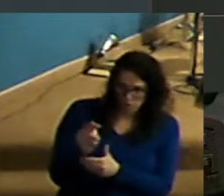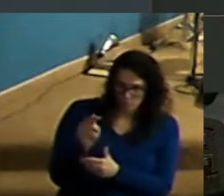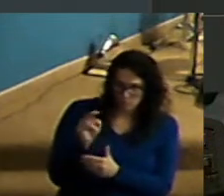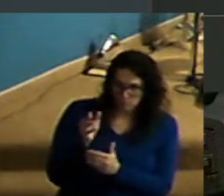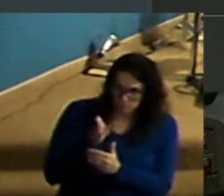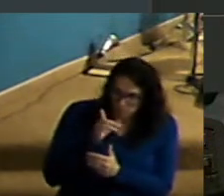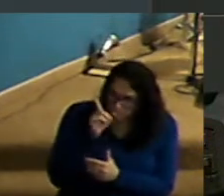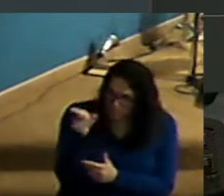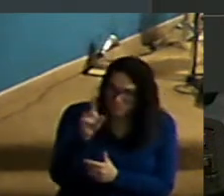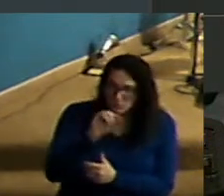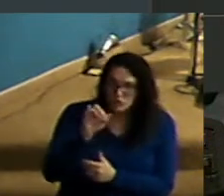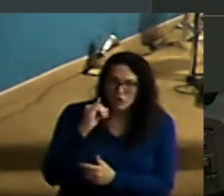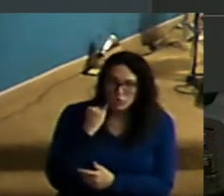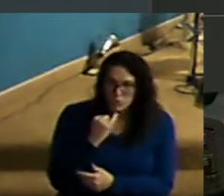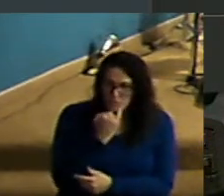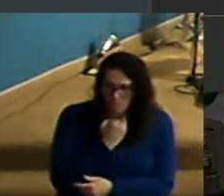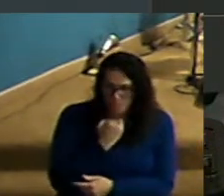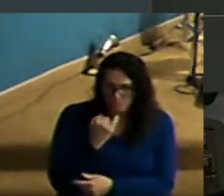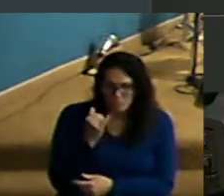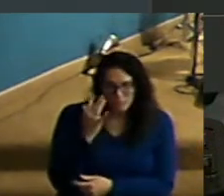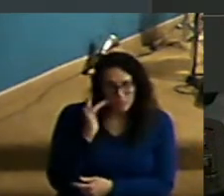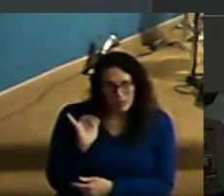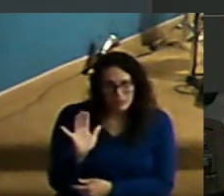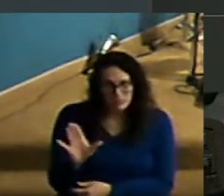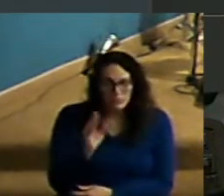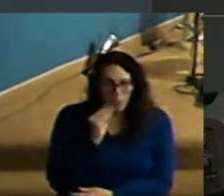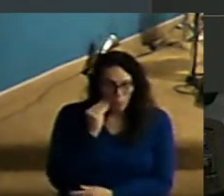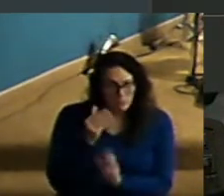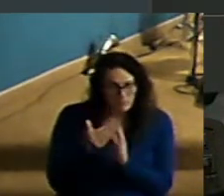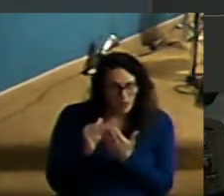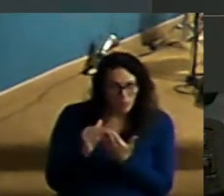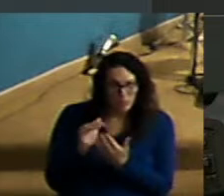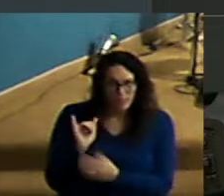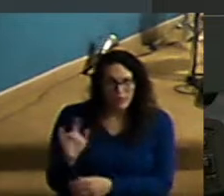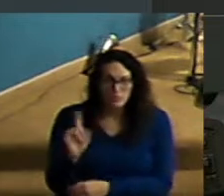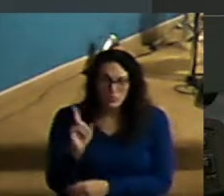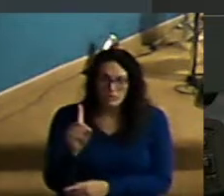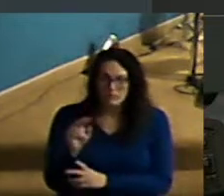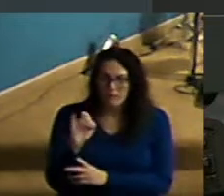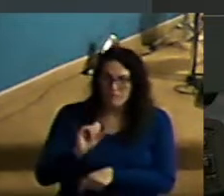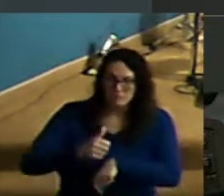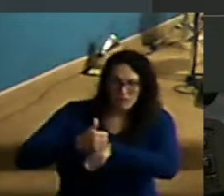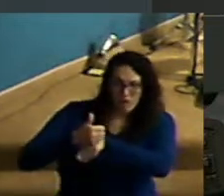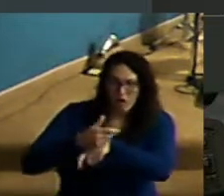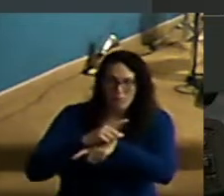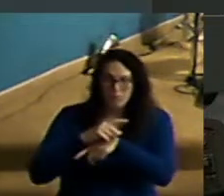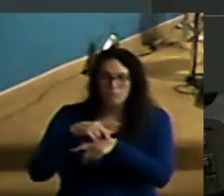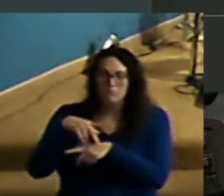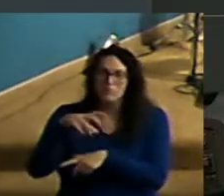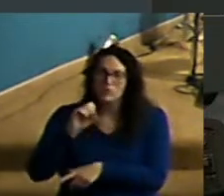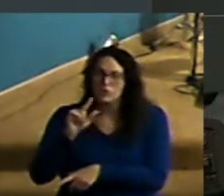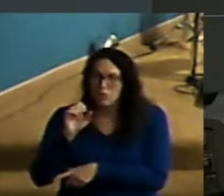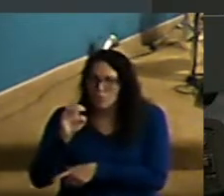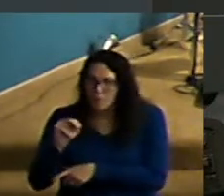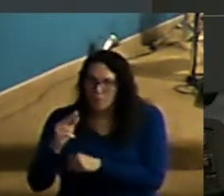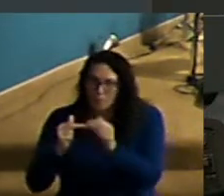Jerusalem. That's his hometown. That's the town where David set up and Solomon built the